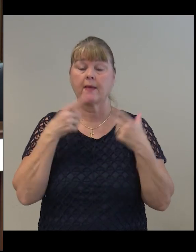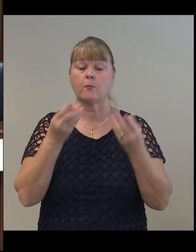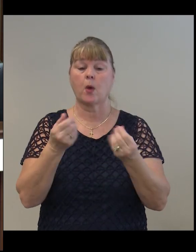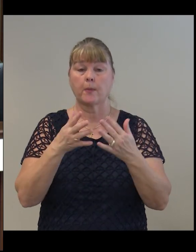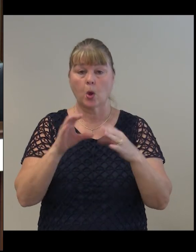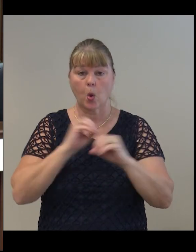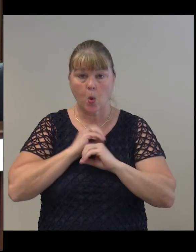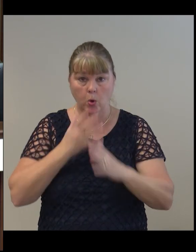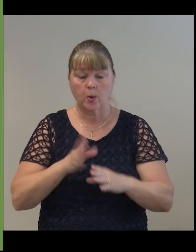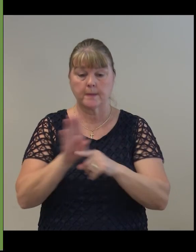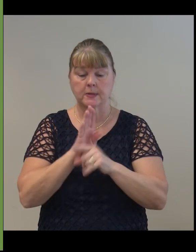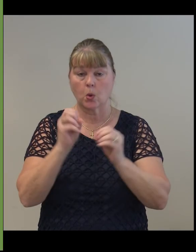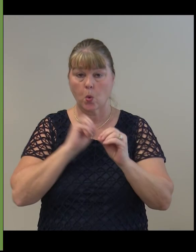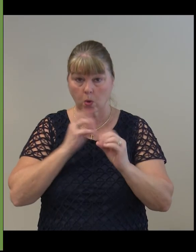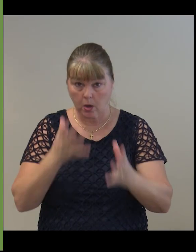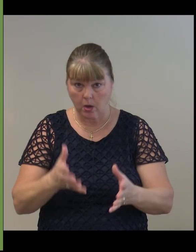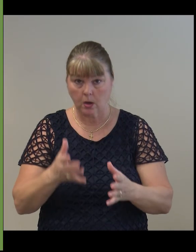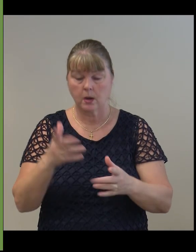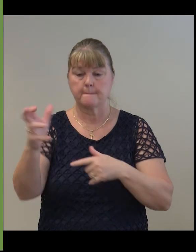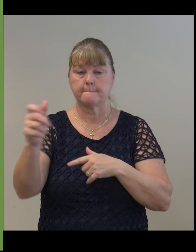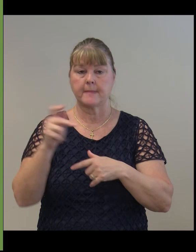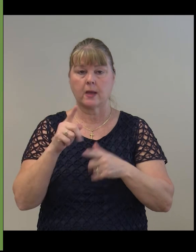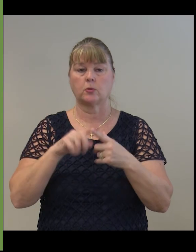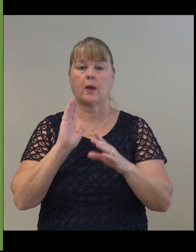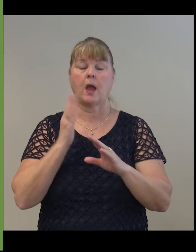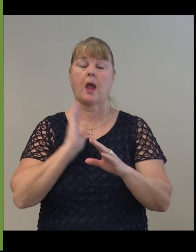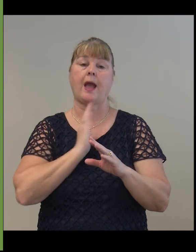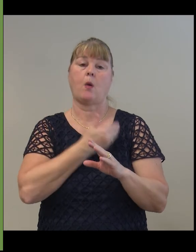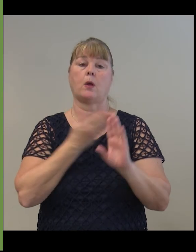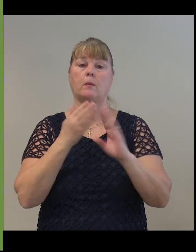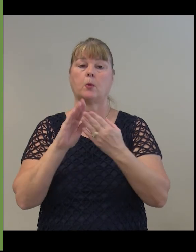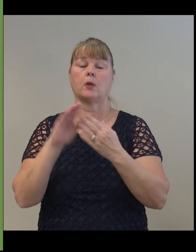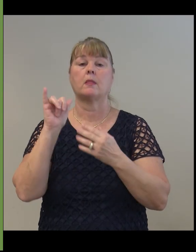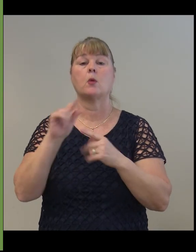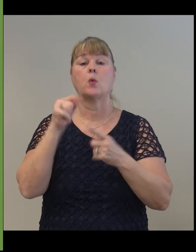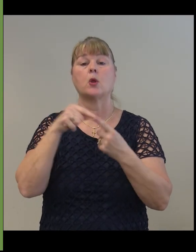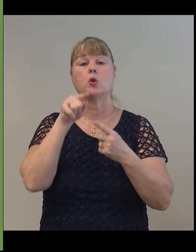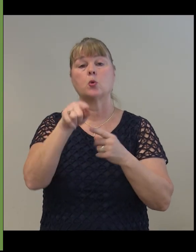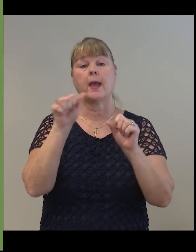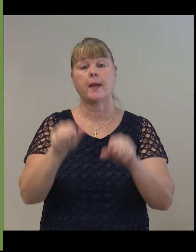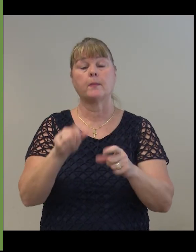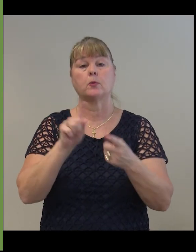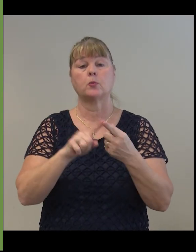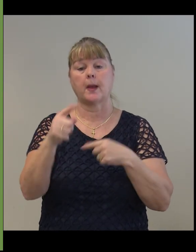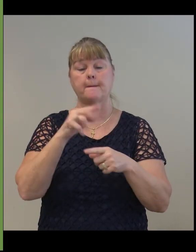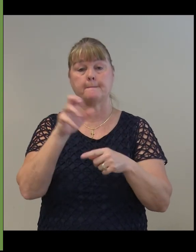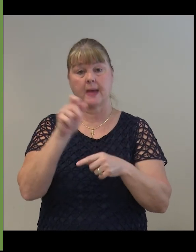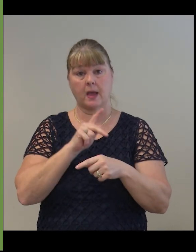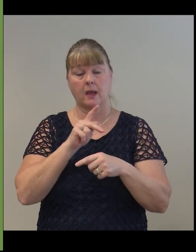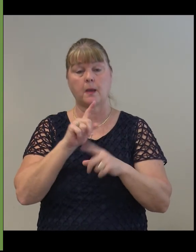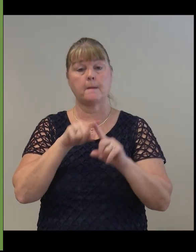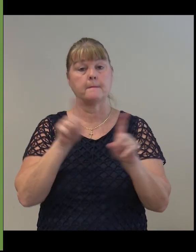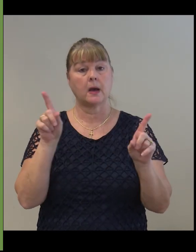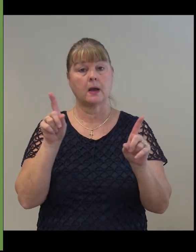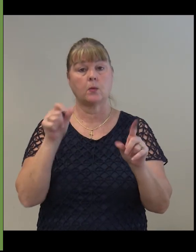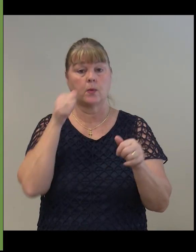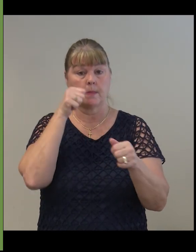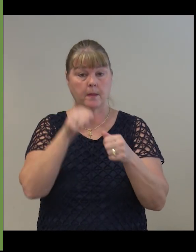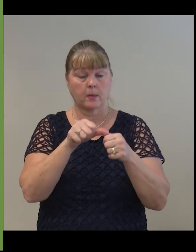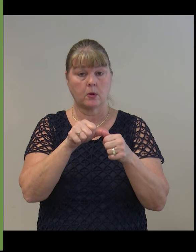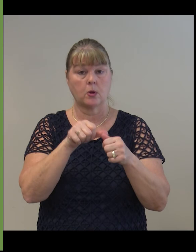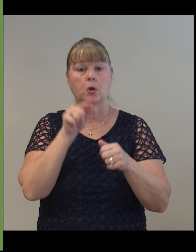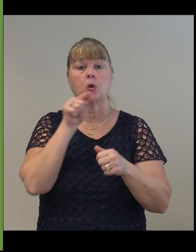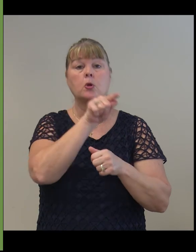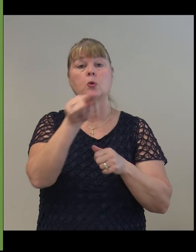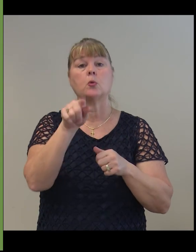residents, property owners, business owners are able to get back into our community. That's when you're going to be able to come back in, but keep